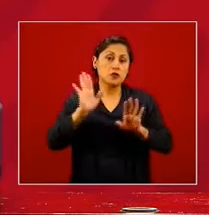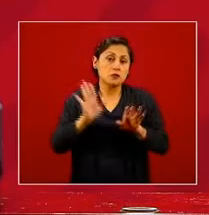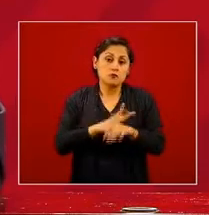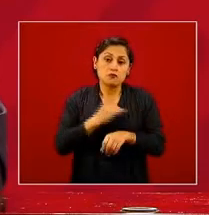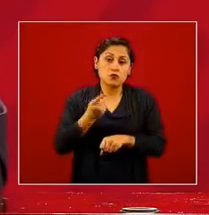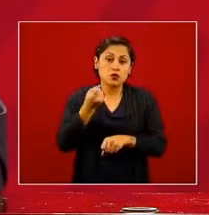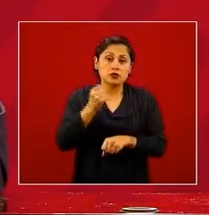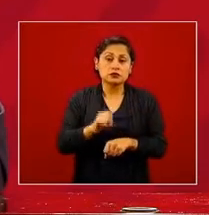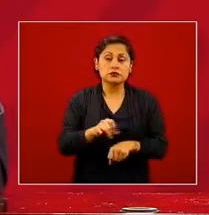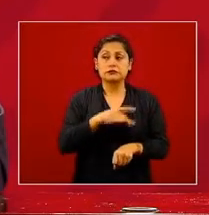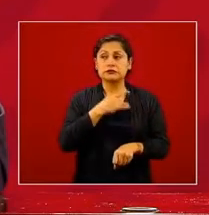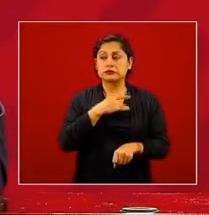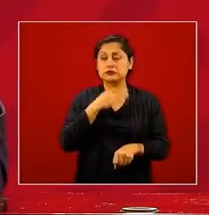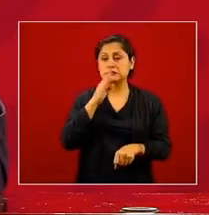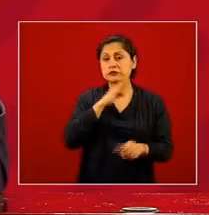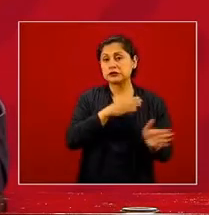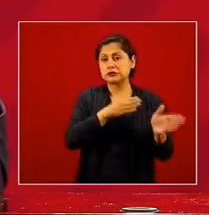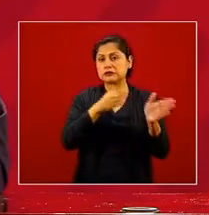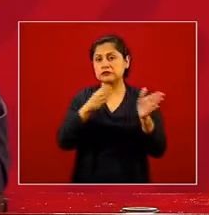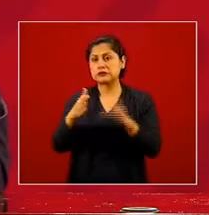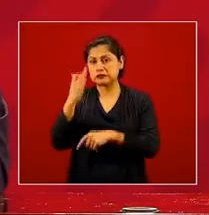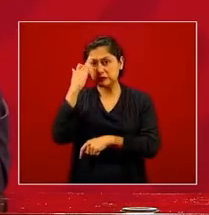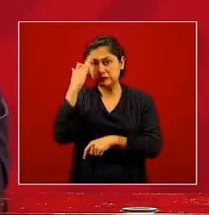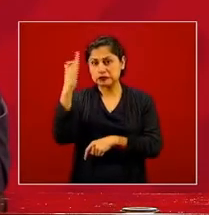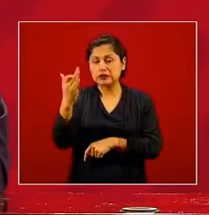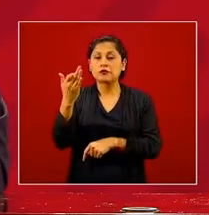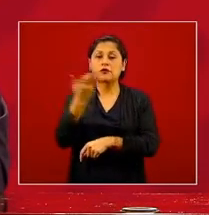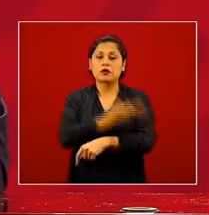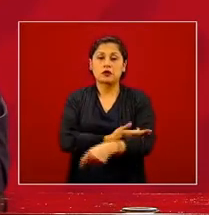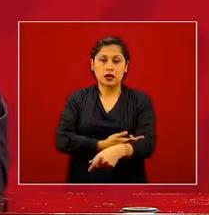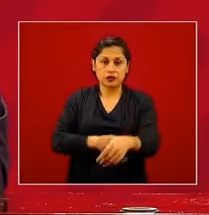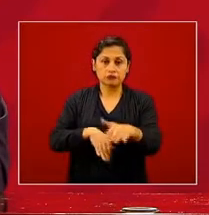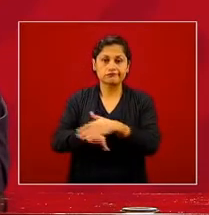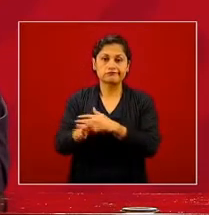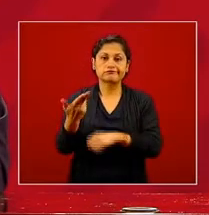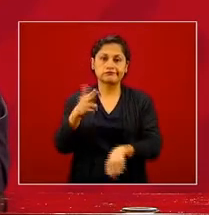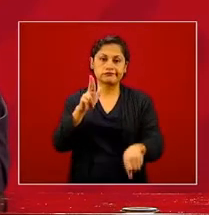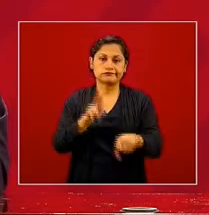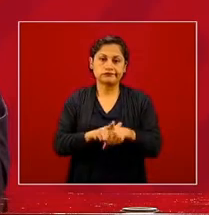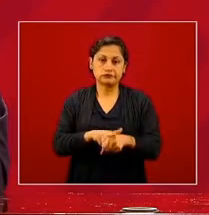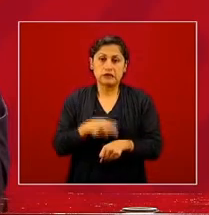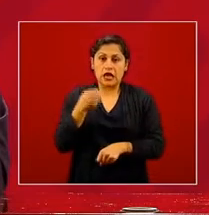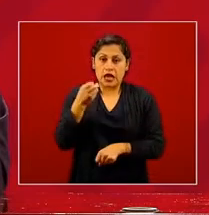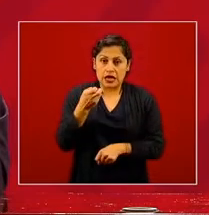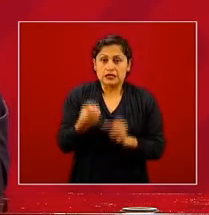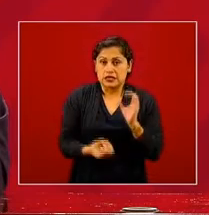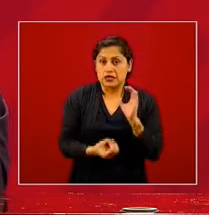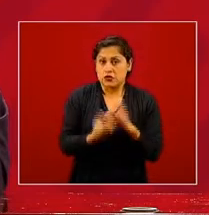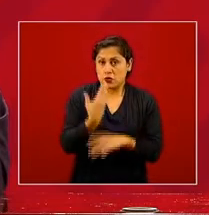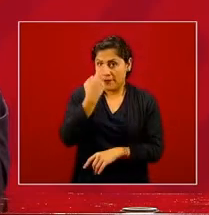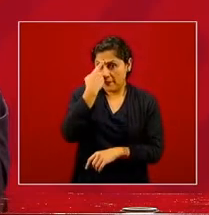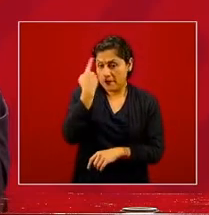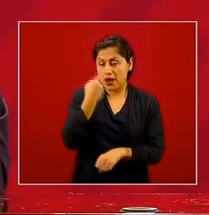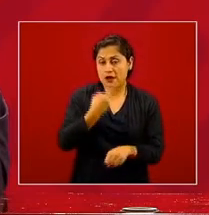assessment is doing something wrong to them. It's just that the disease has been progressing for a long time